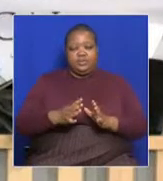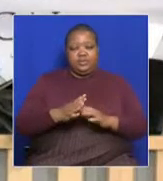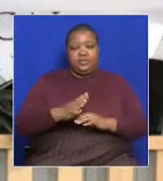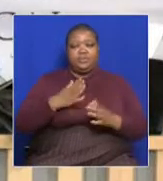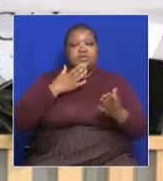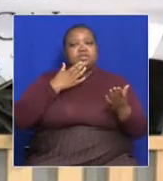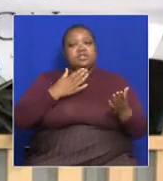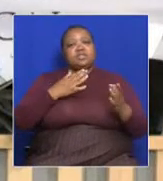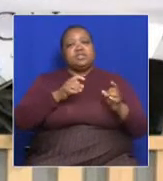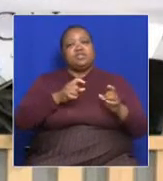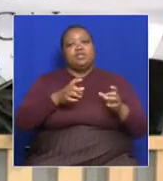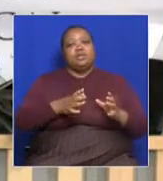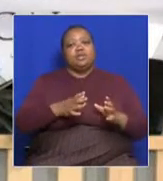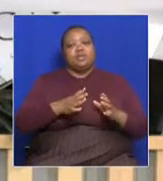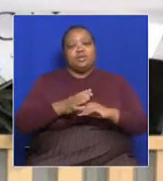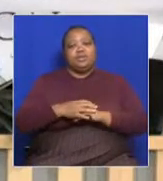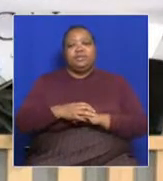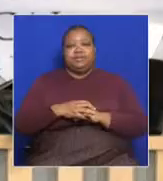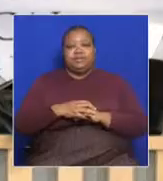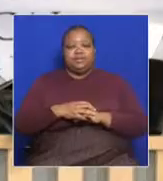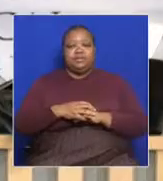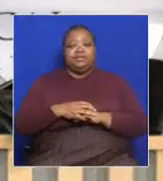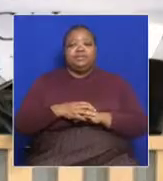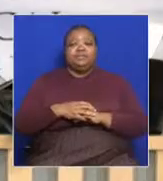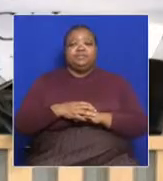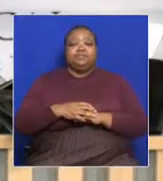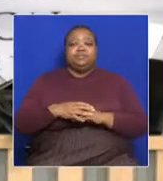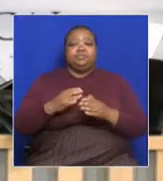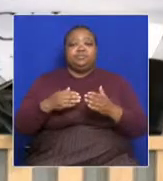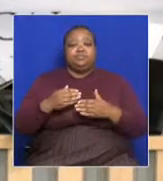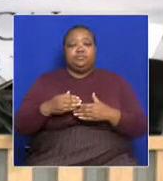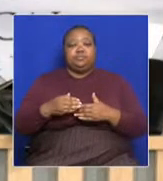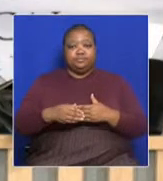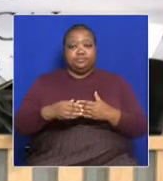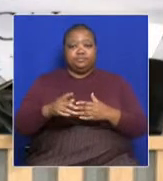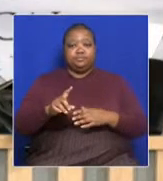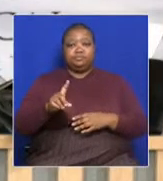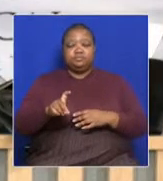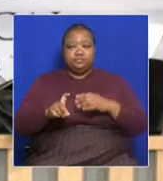leads to what was going to be my next question. If you could quickly turn to